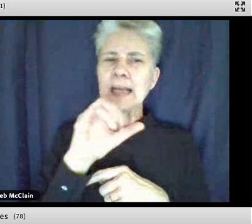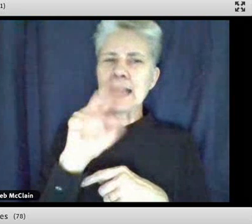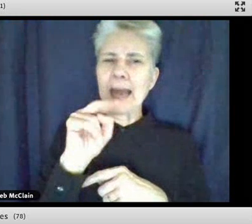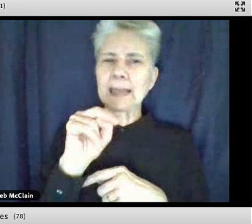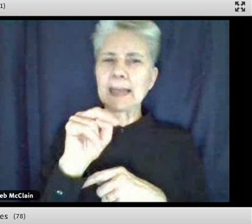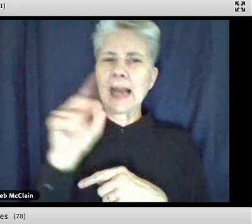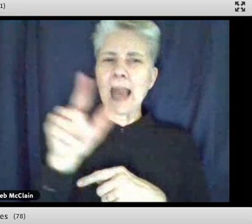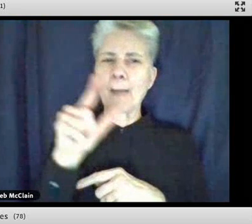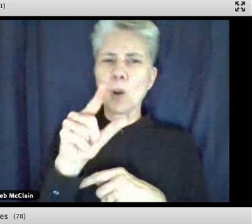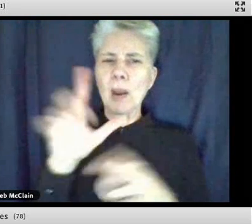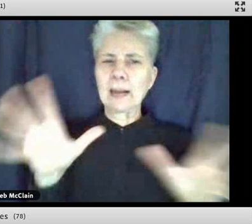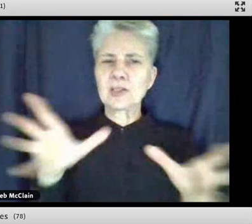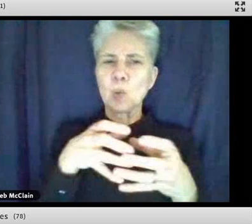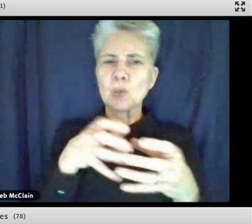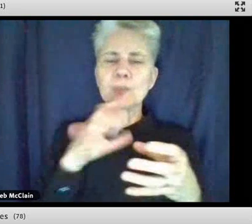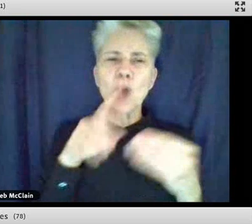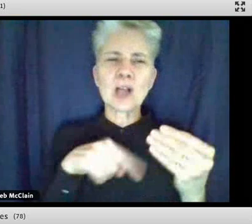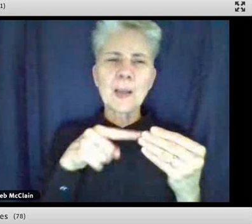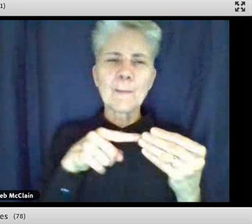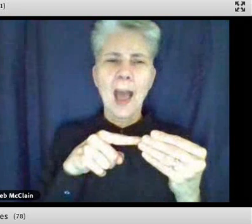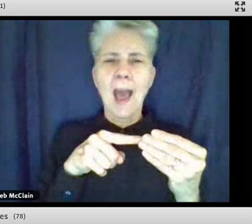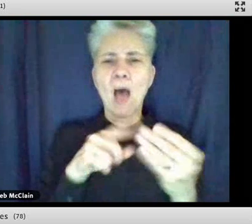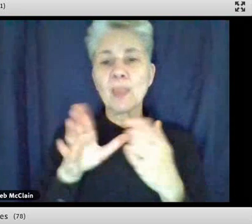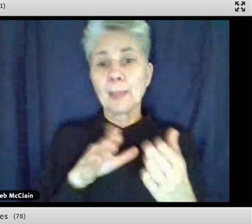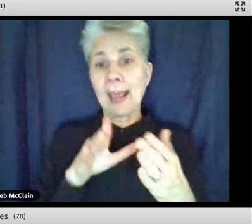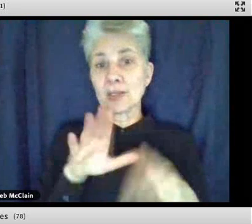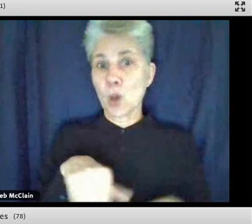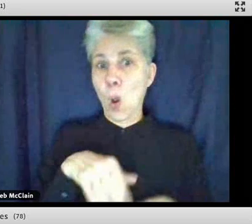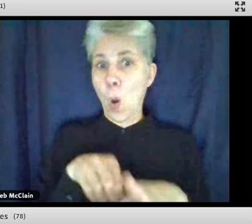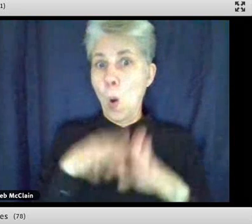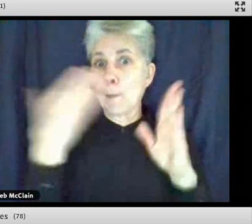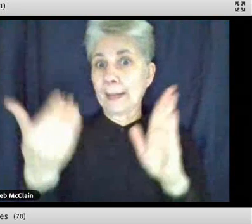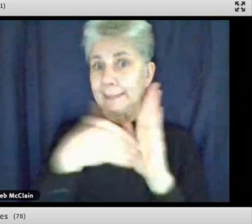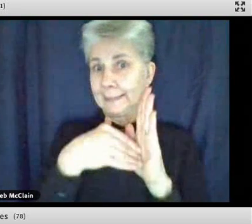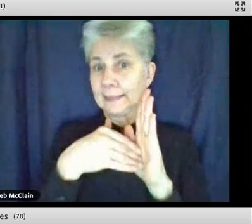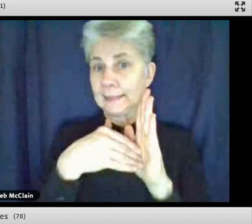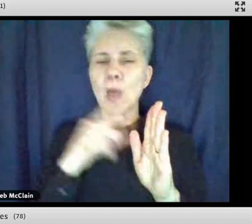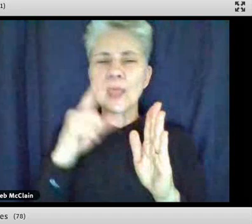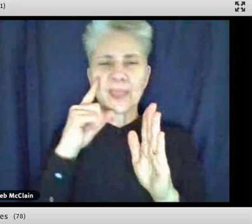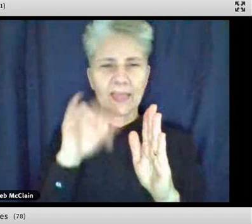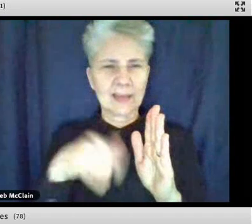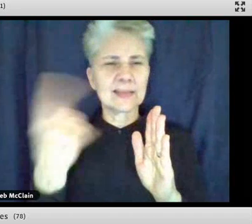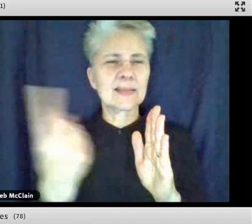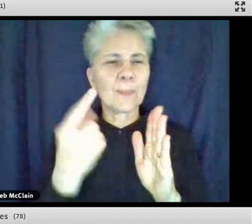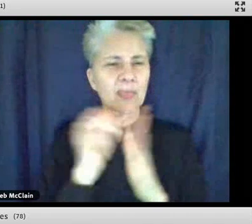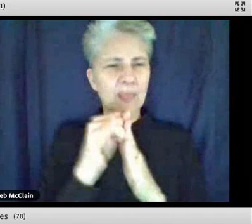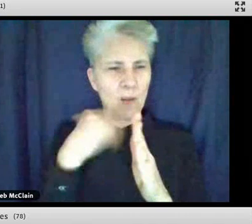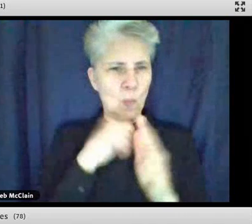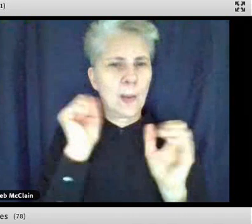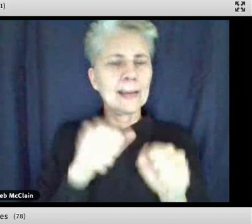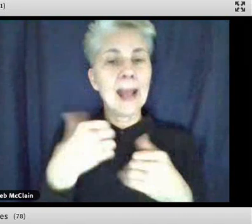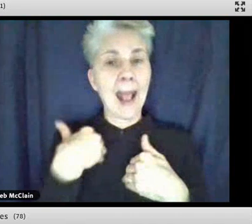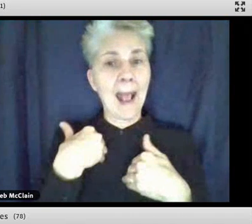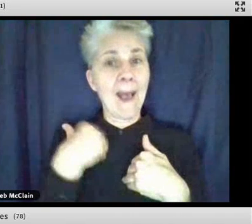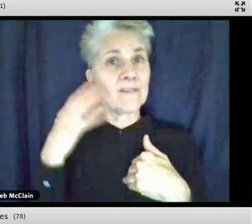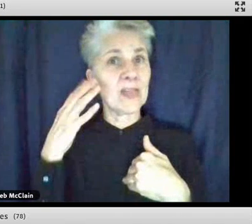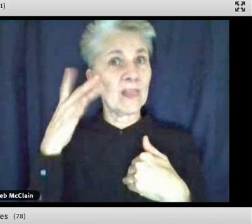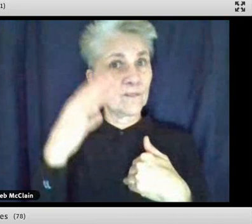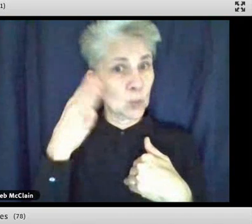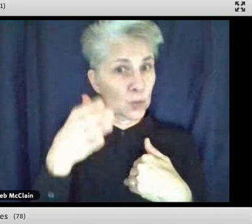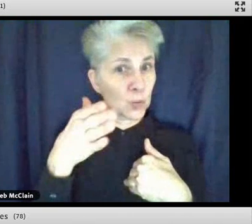to reopen your library. So I think that's something that we can have in the distant future and look forward to. And what do you do when you have to